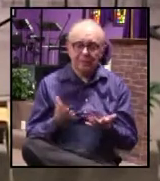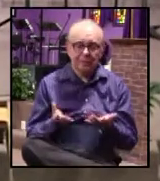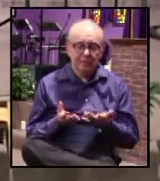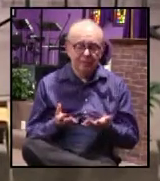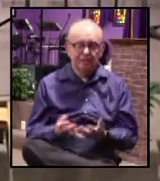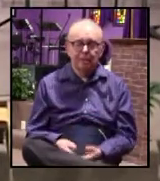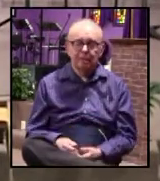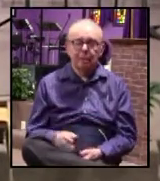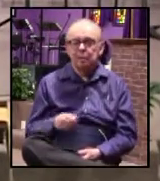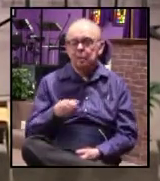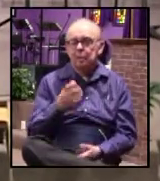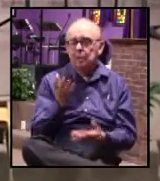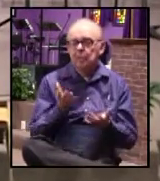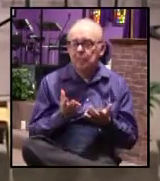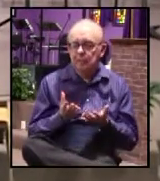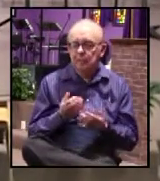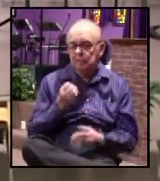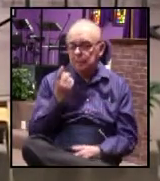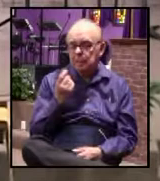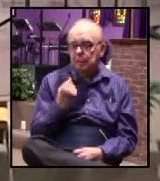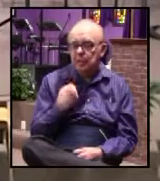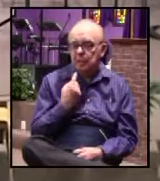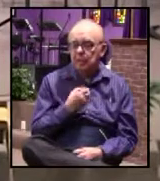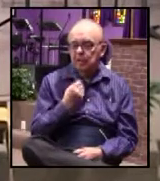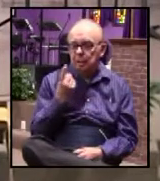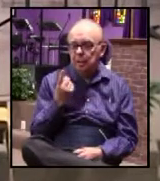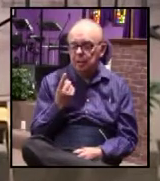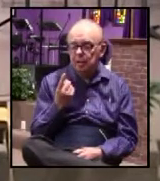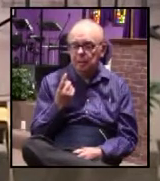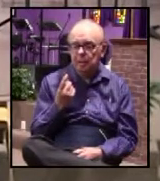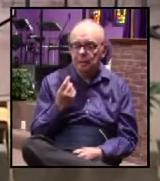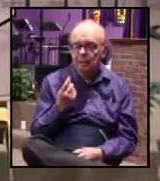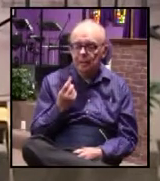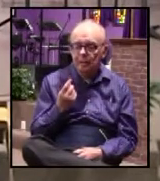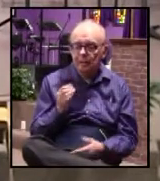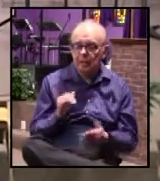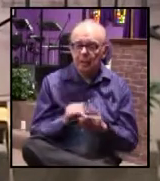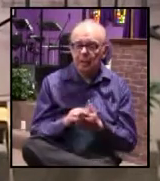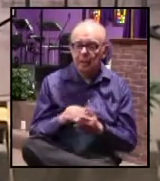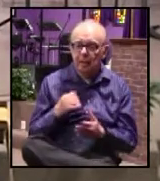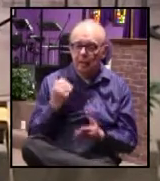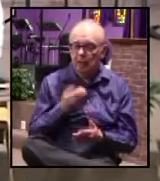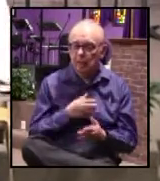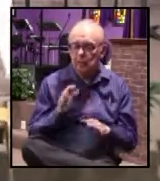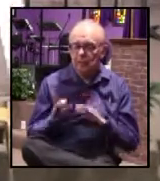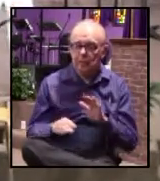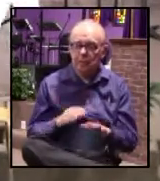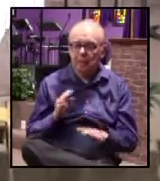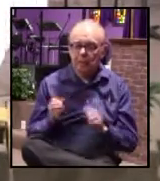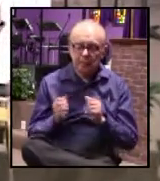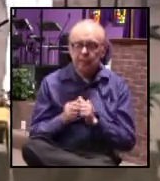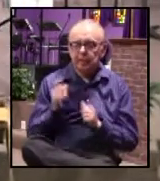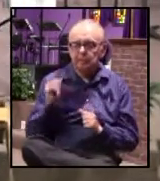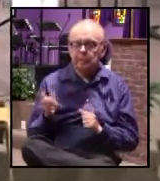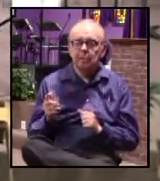But what God wants us to understand, ladies and gentlemen, is this: that our walk with